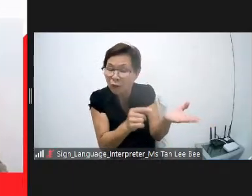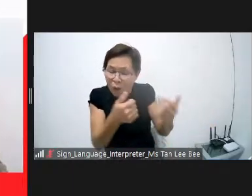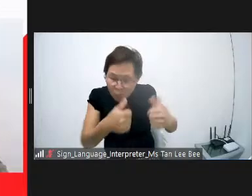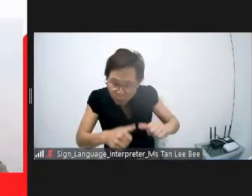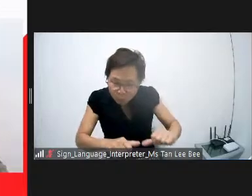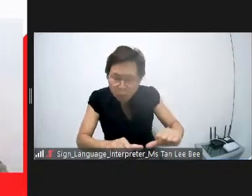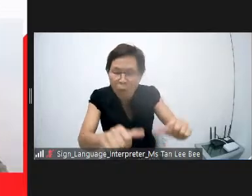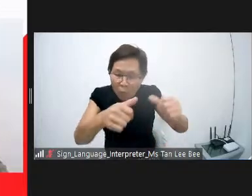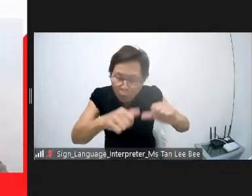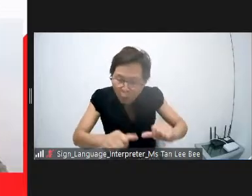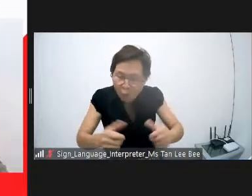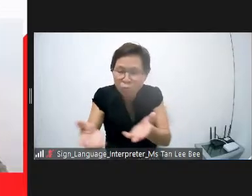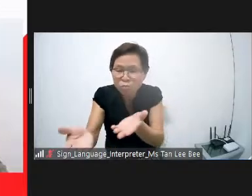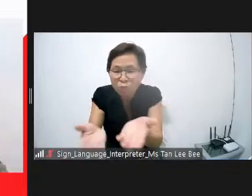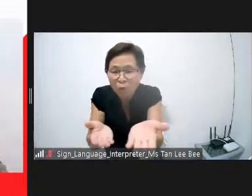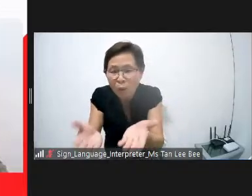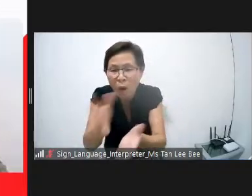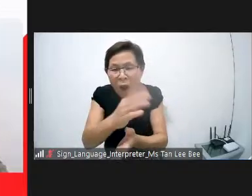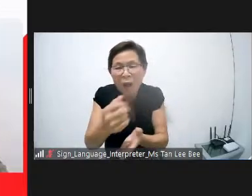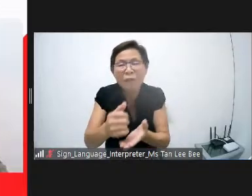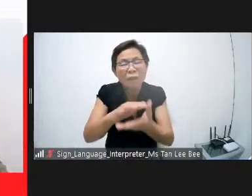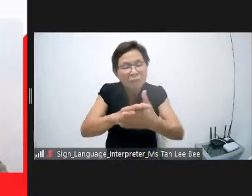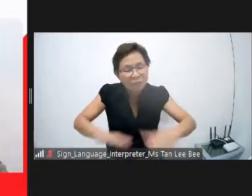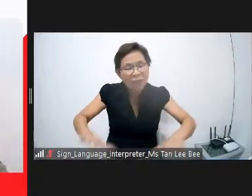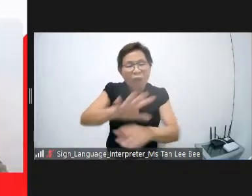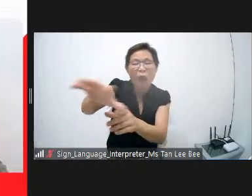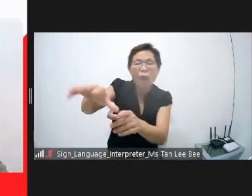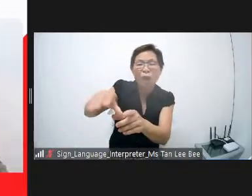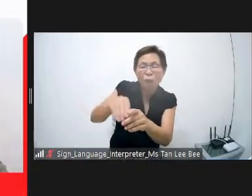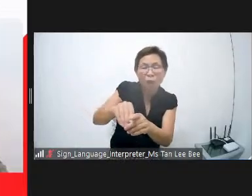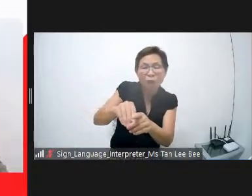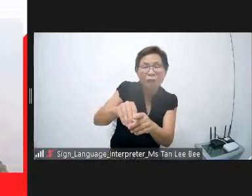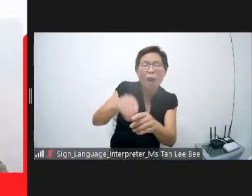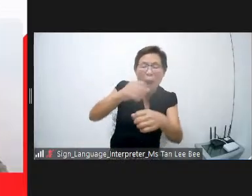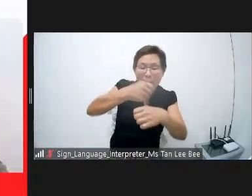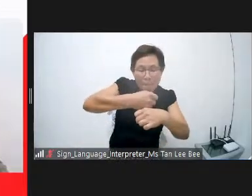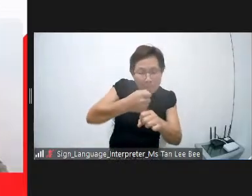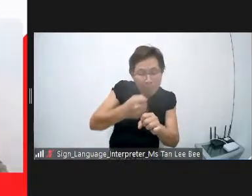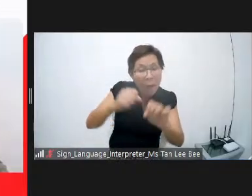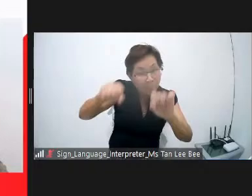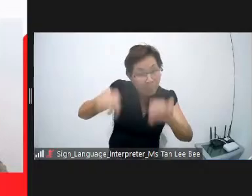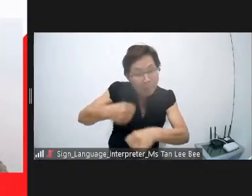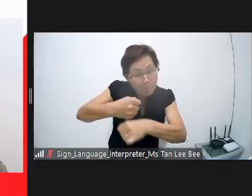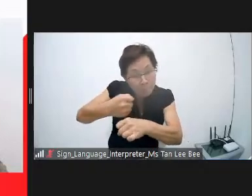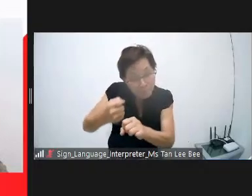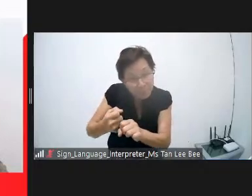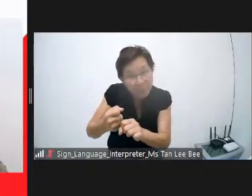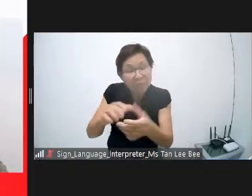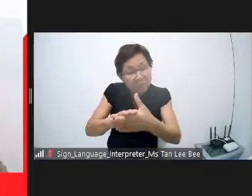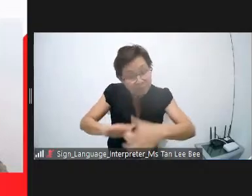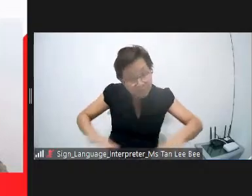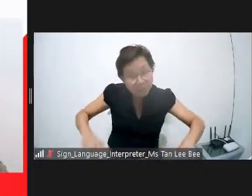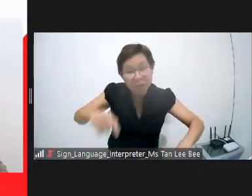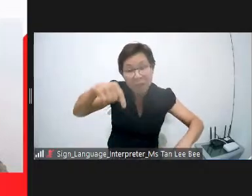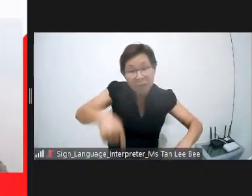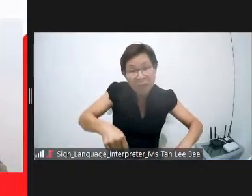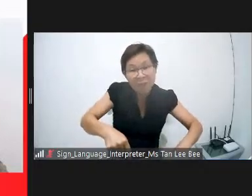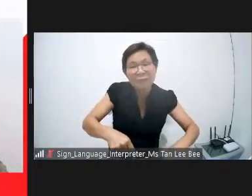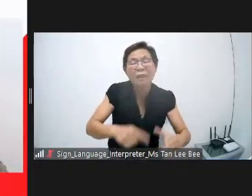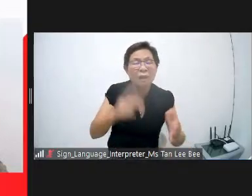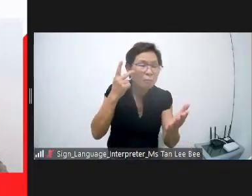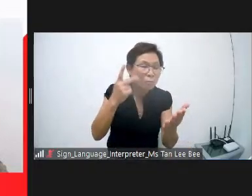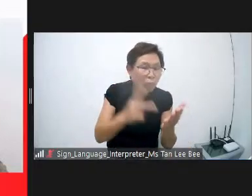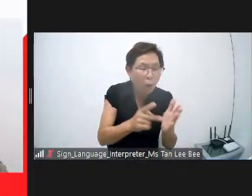continuously delivered and how a safe and inclusive space can be created. This module also identifies strategies